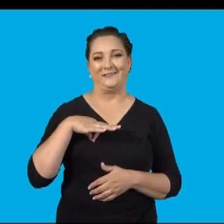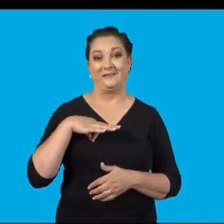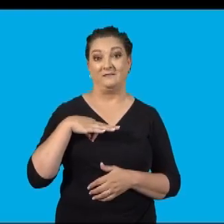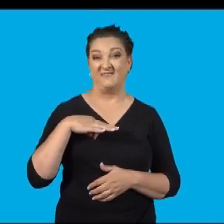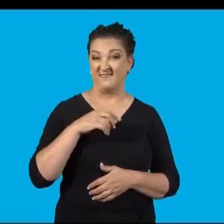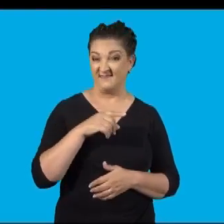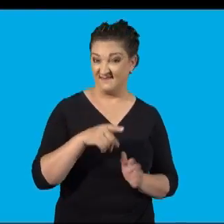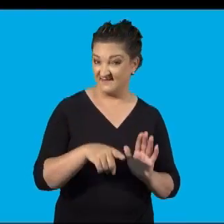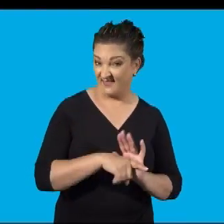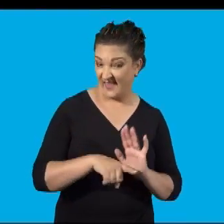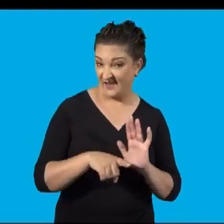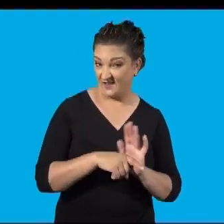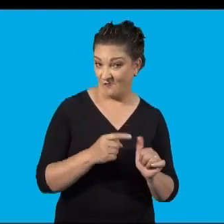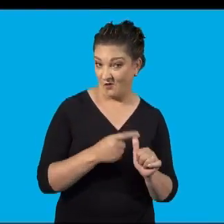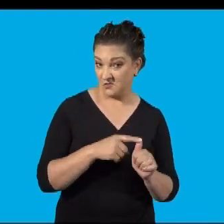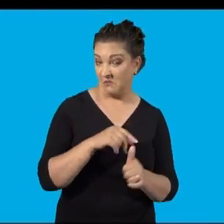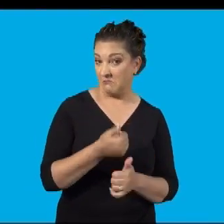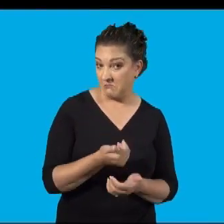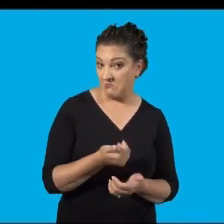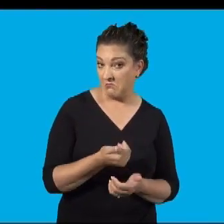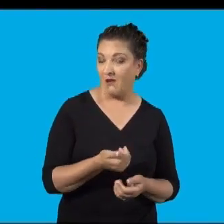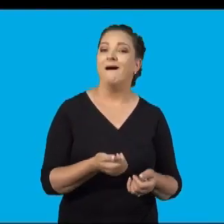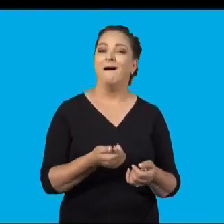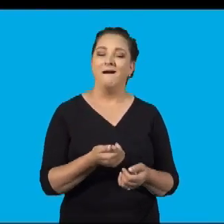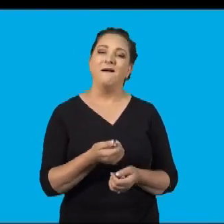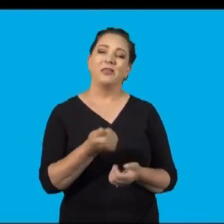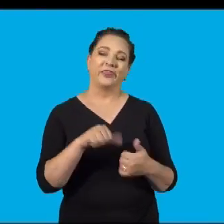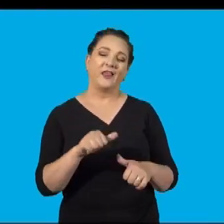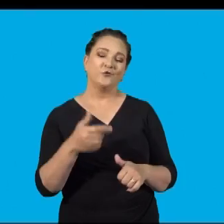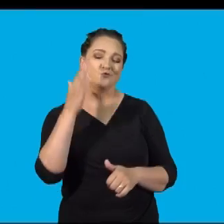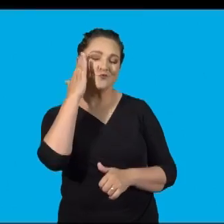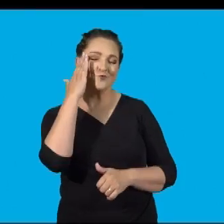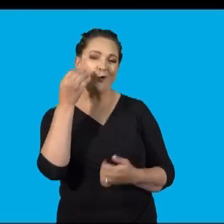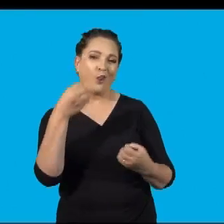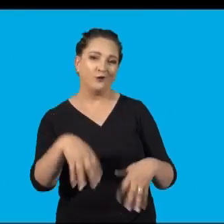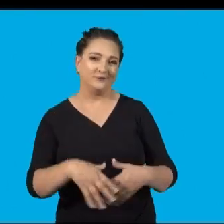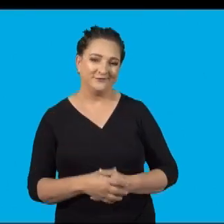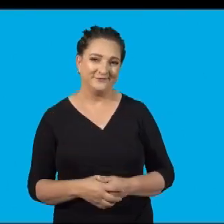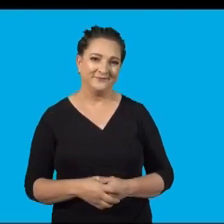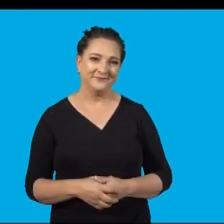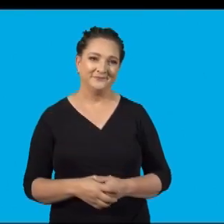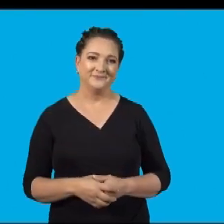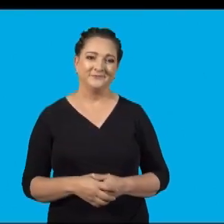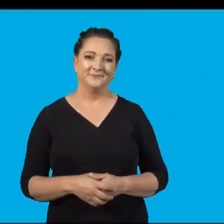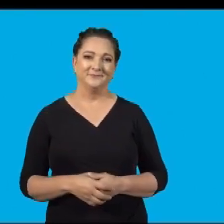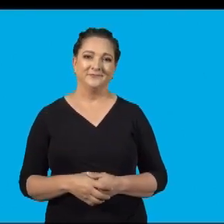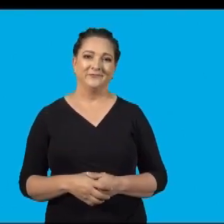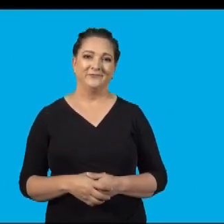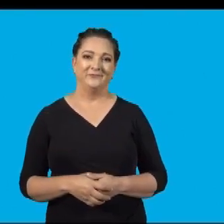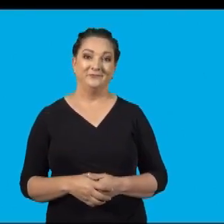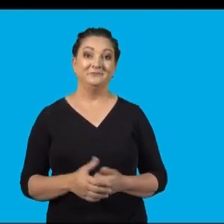profit. If it was negative on the calculator, it would have been a loss in that case.